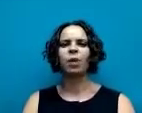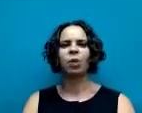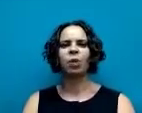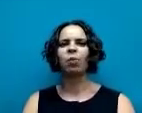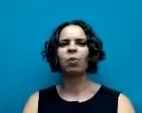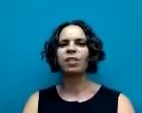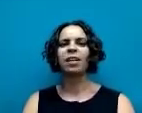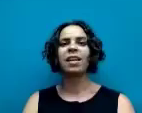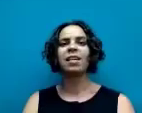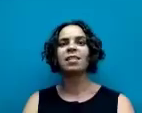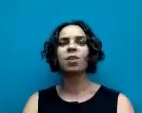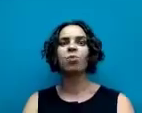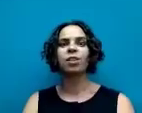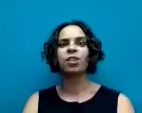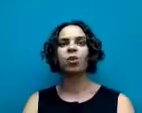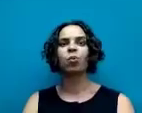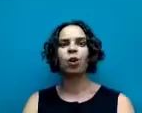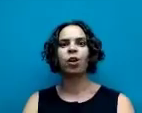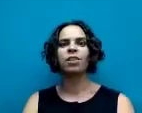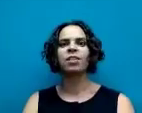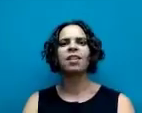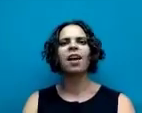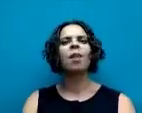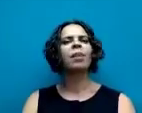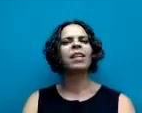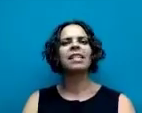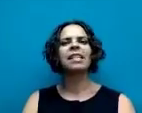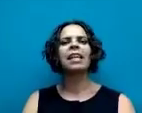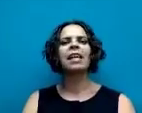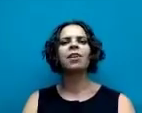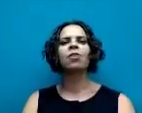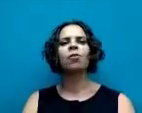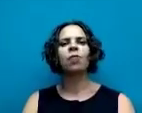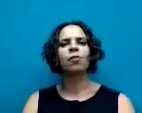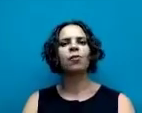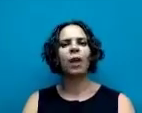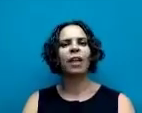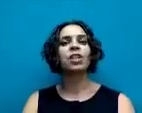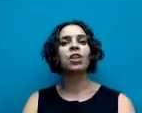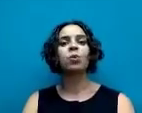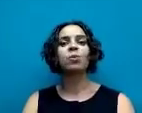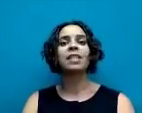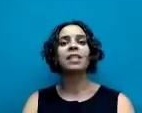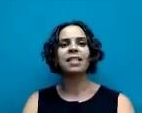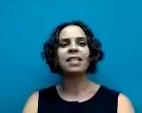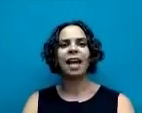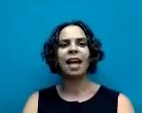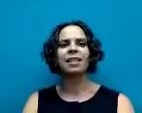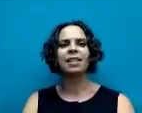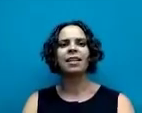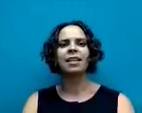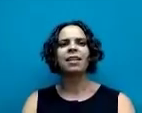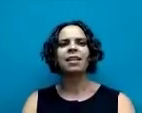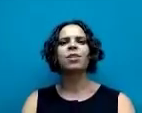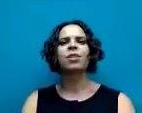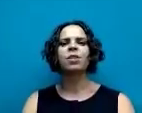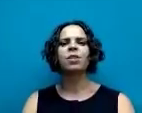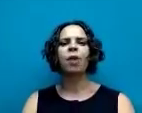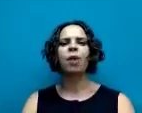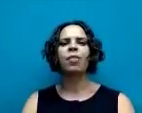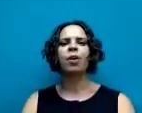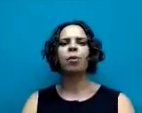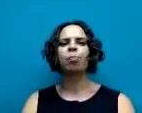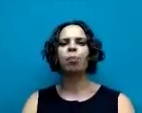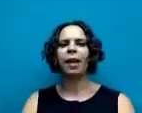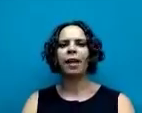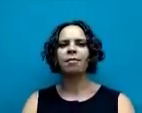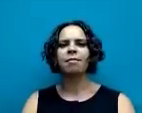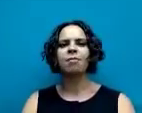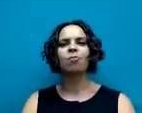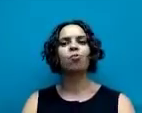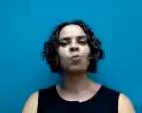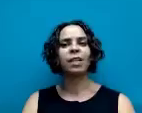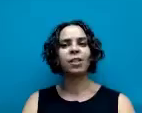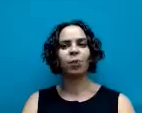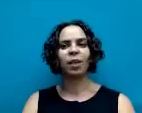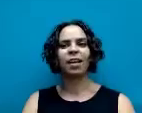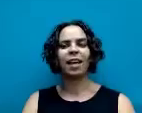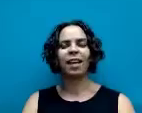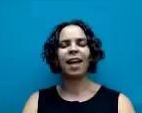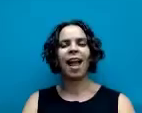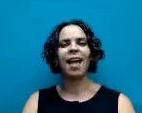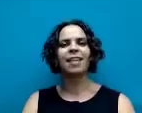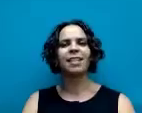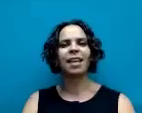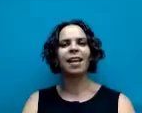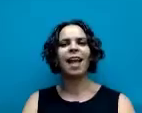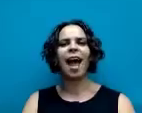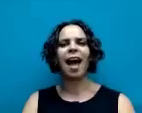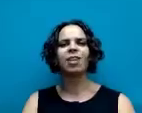it, so we knew it wasn't his original words, but he didn't give credit to who did say it. So his brother, Branton, retweeted